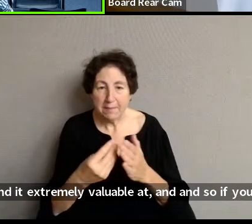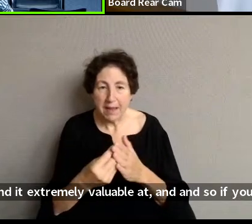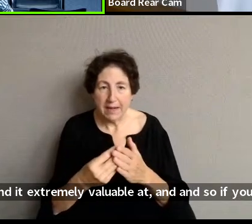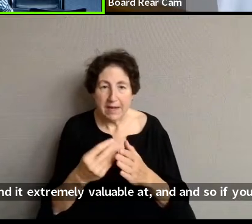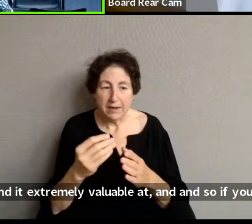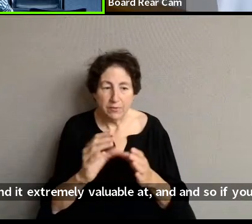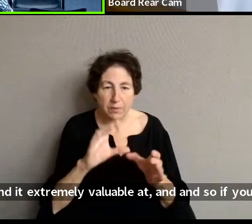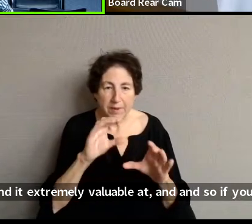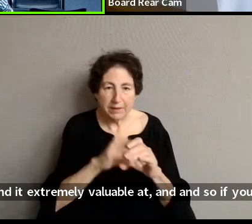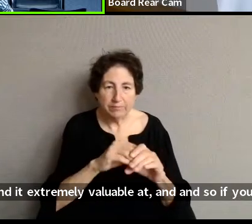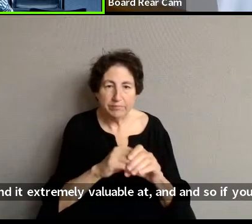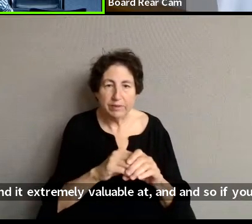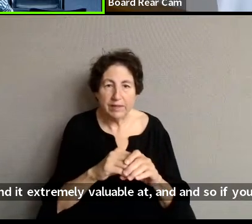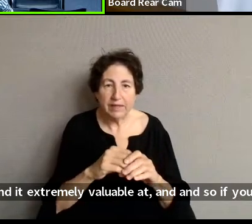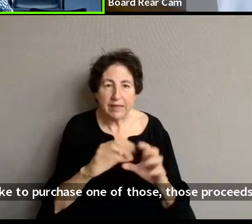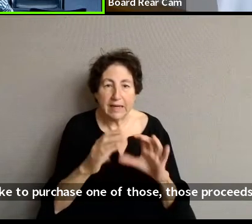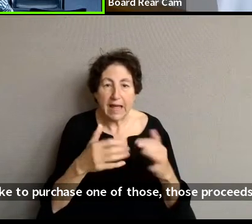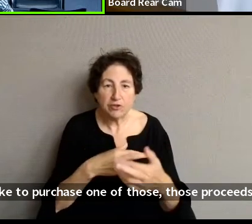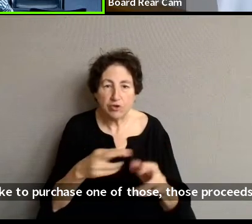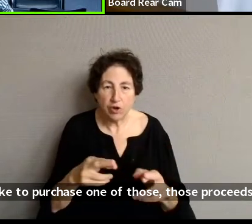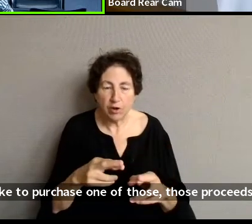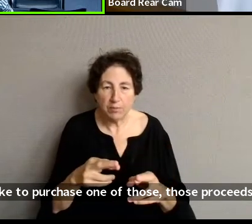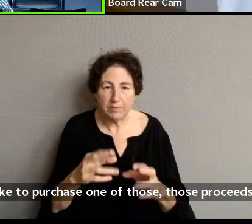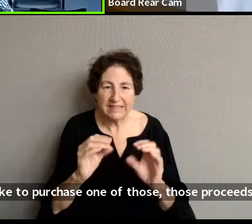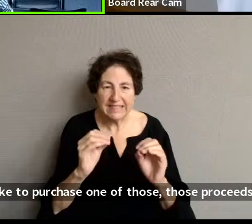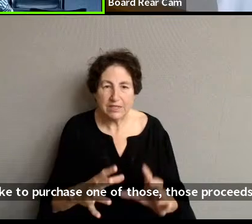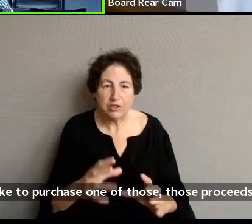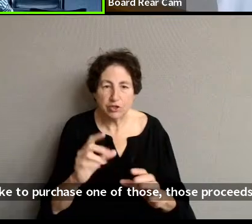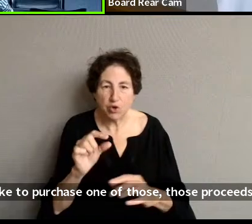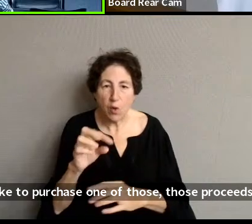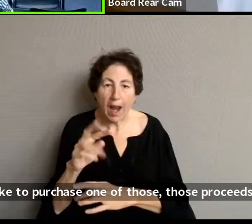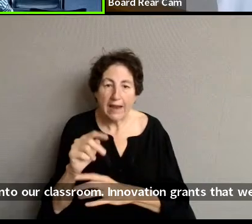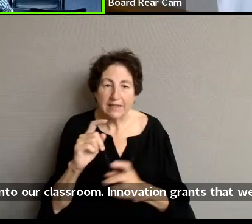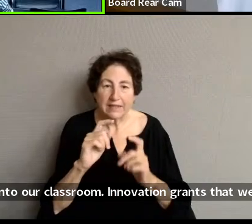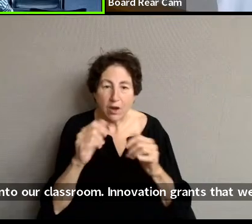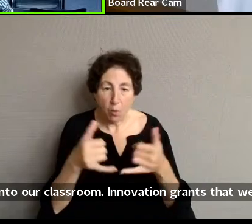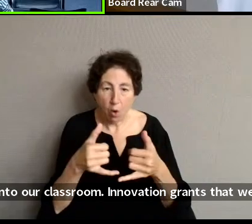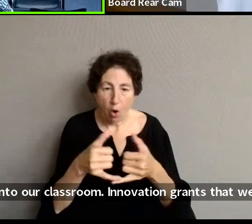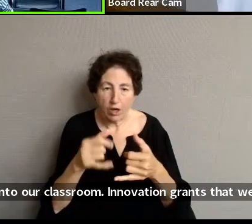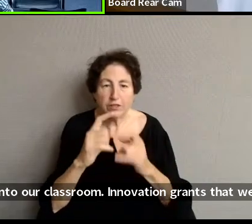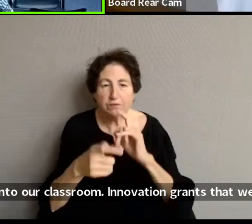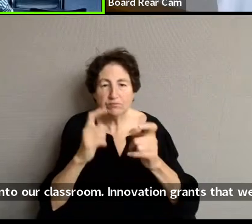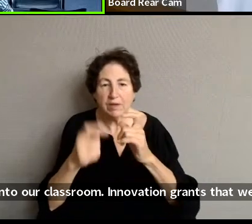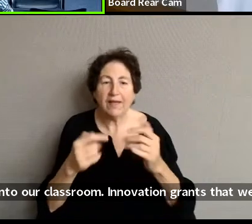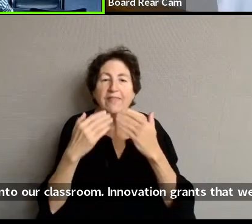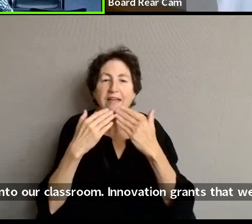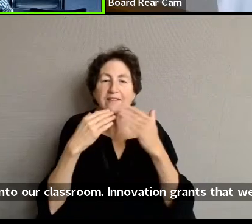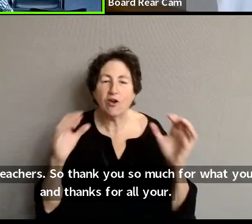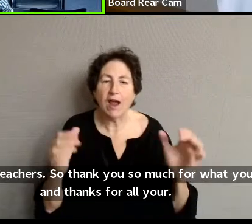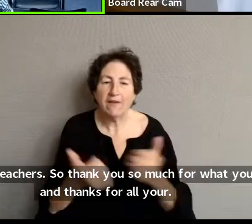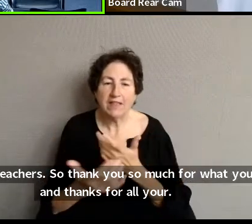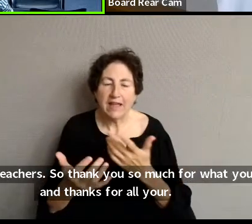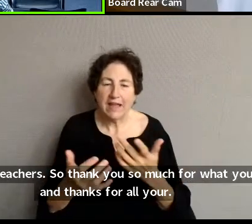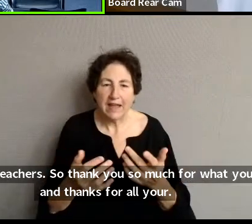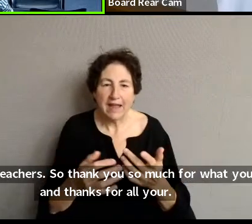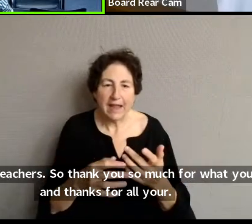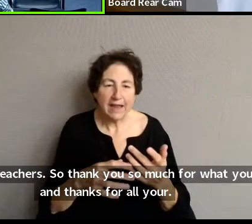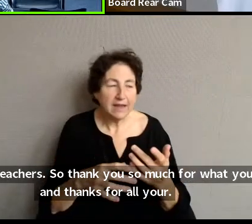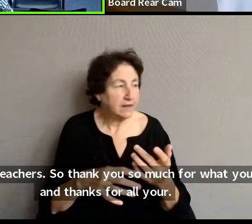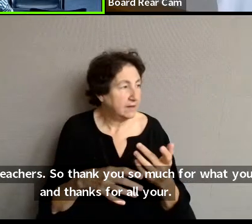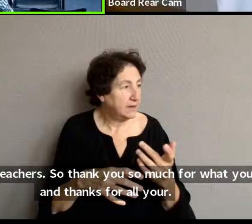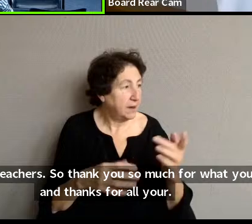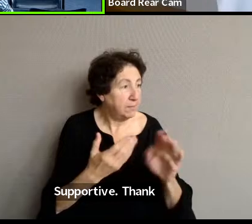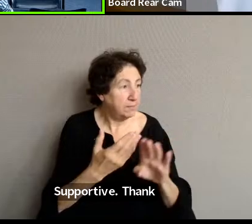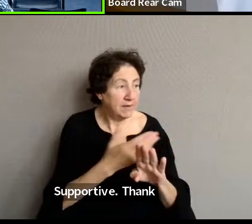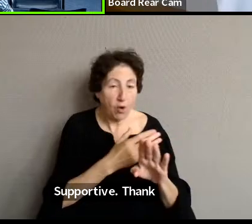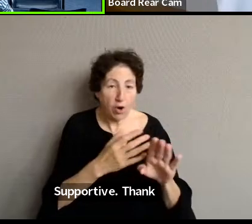classroom innovation grants that we award for teachers. So thank you so much for what you do, and thanks for all your support of SEF. Thank you. Mr. Eby, before you